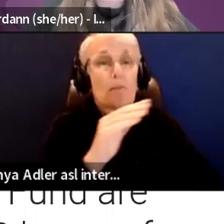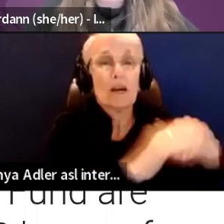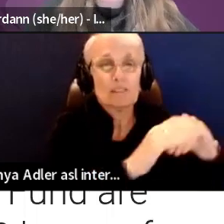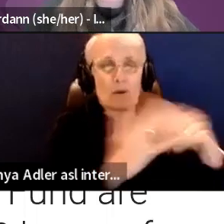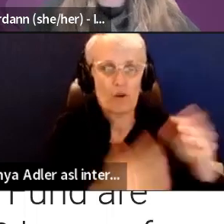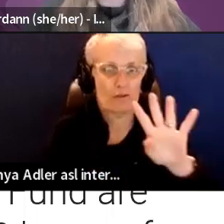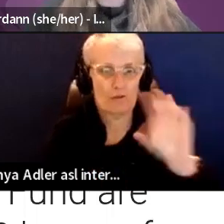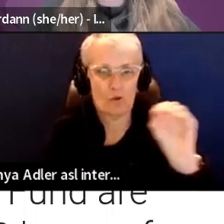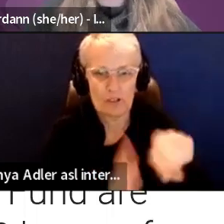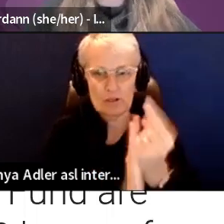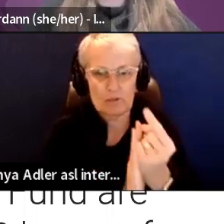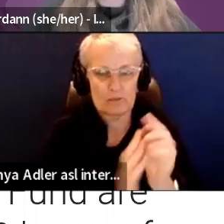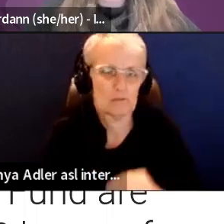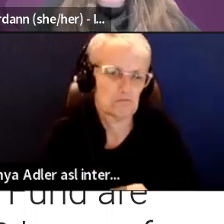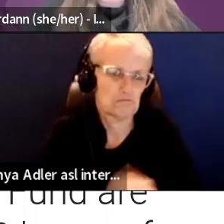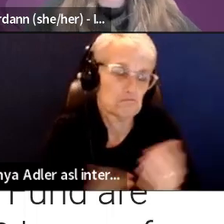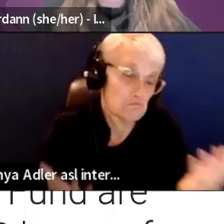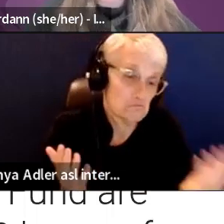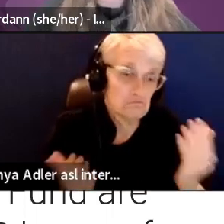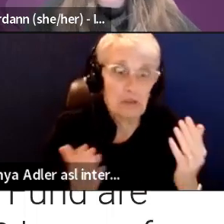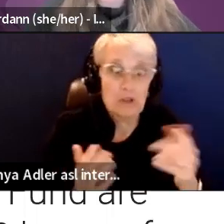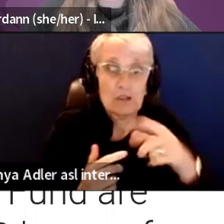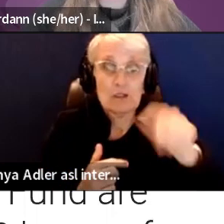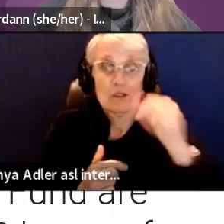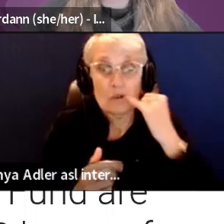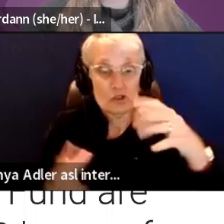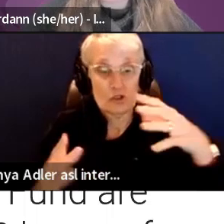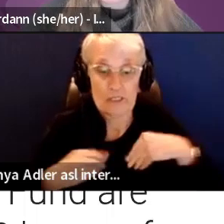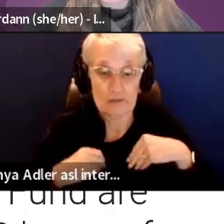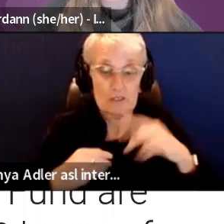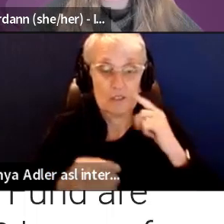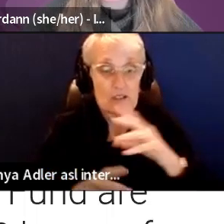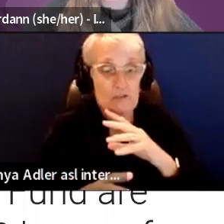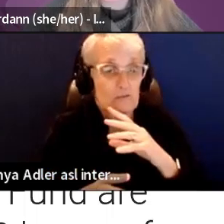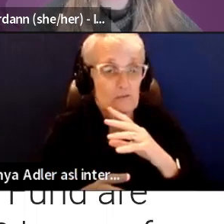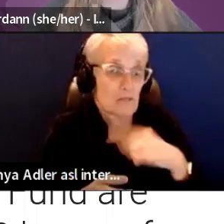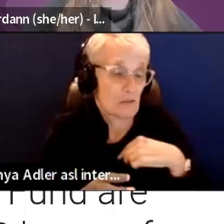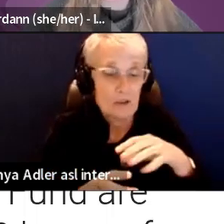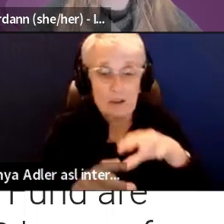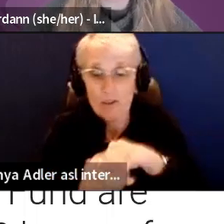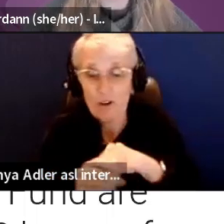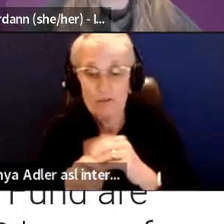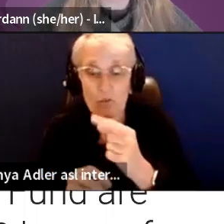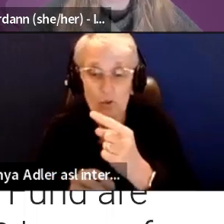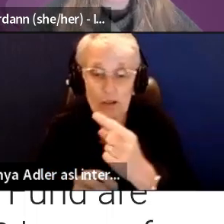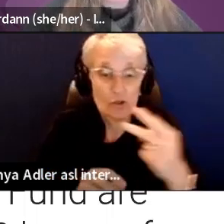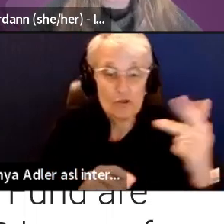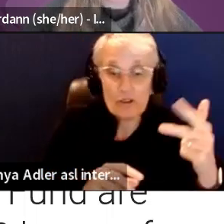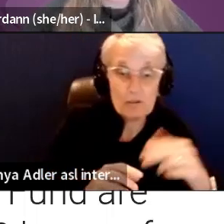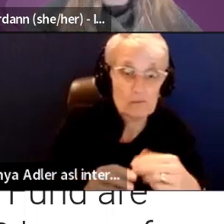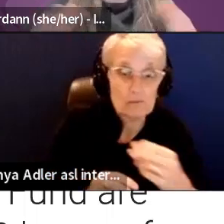hours. So there may be an opportunity, if you were accepted, to involve more than one expert, and each Regional Innovation